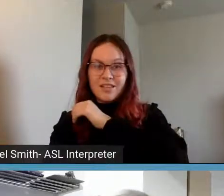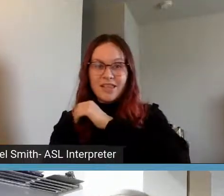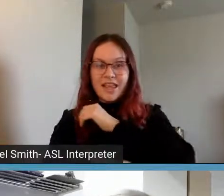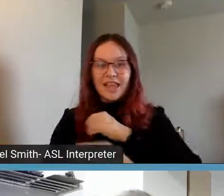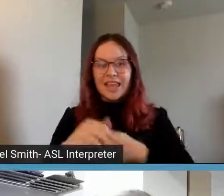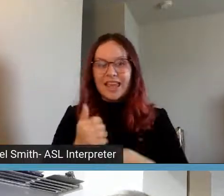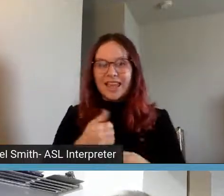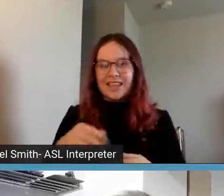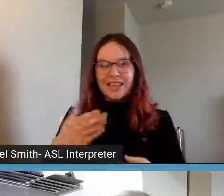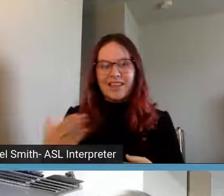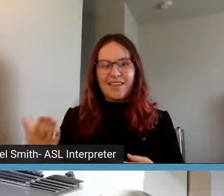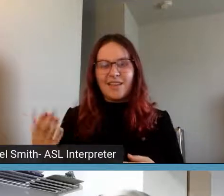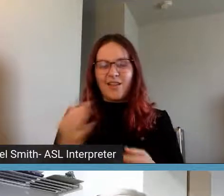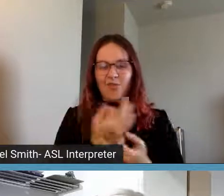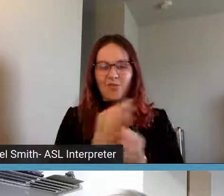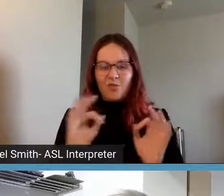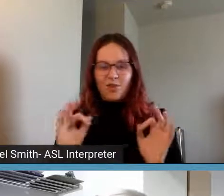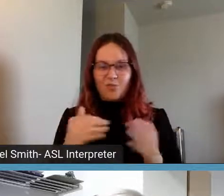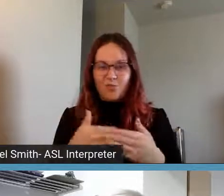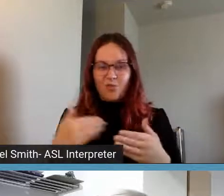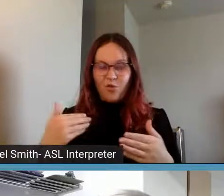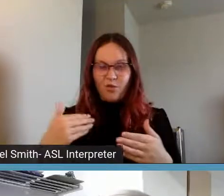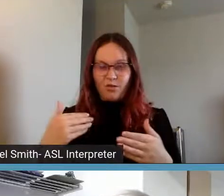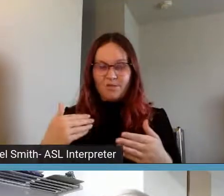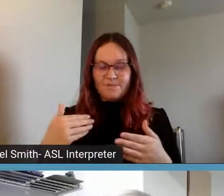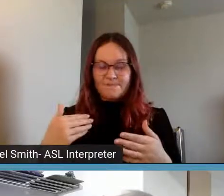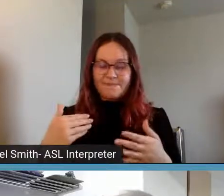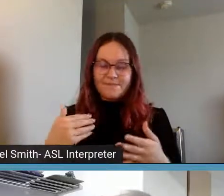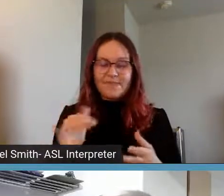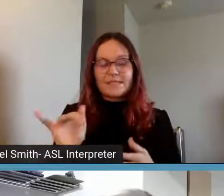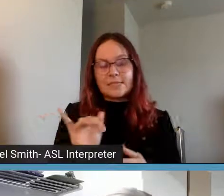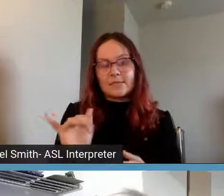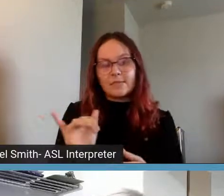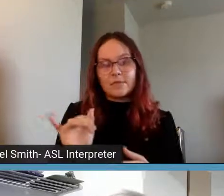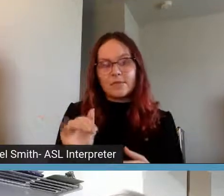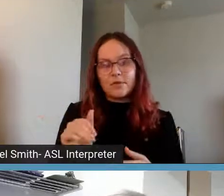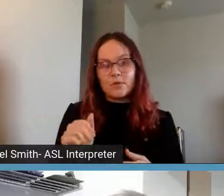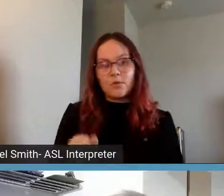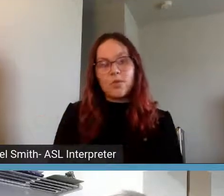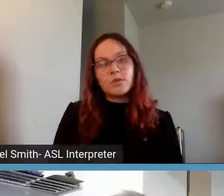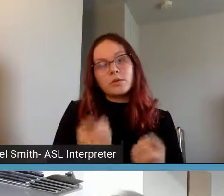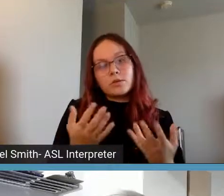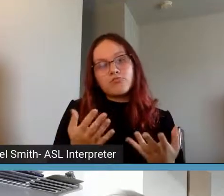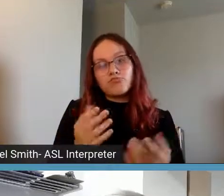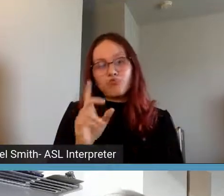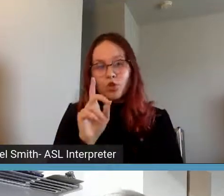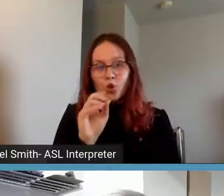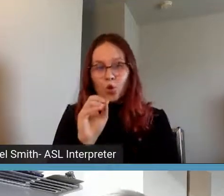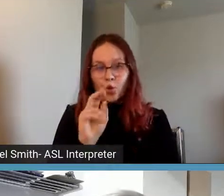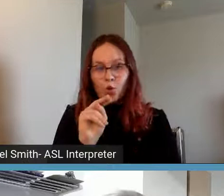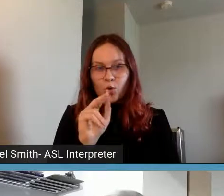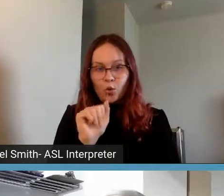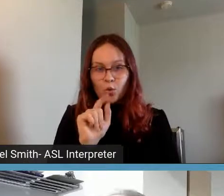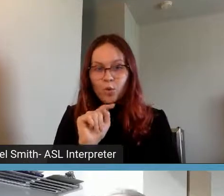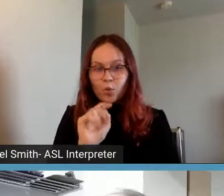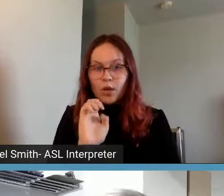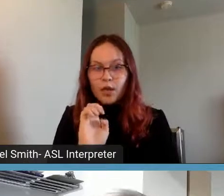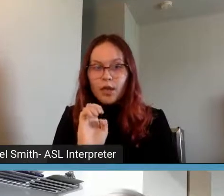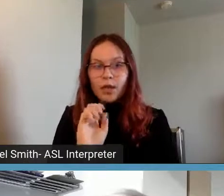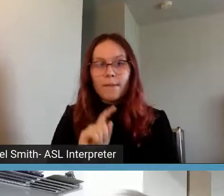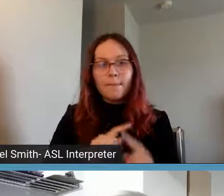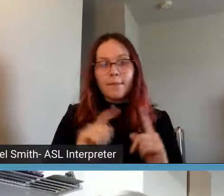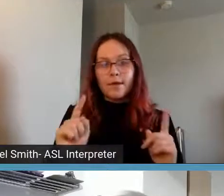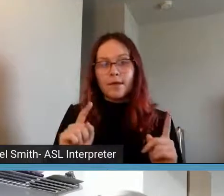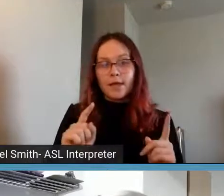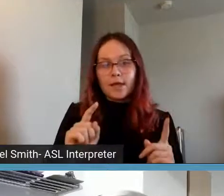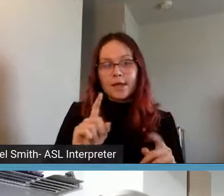we had a suggested donation. But of course, if someone still couldn't afford to participate, to make a donation, they